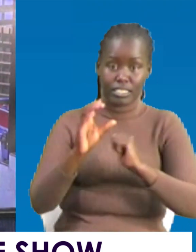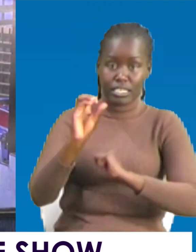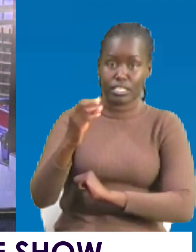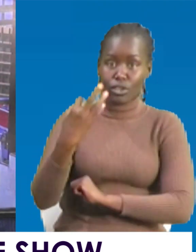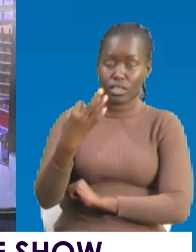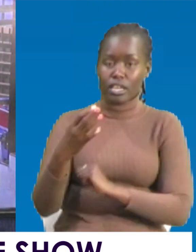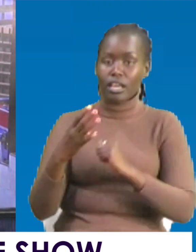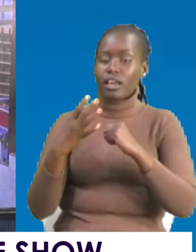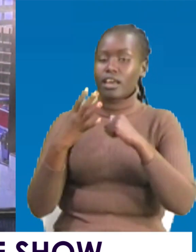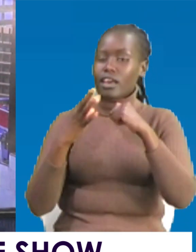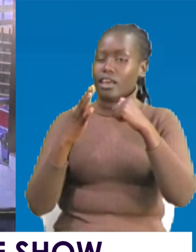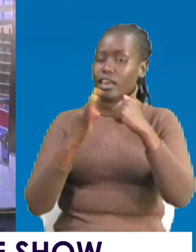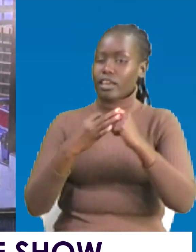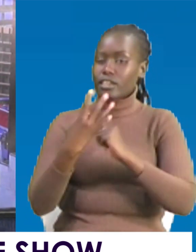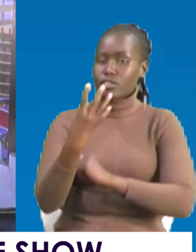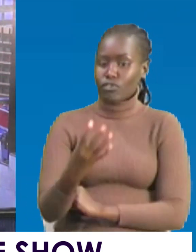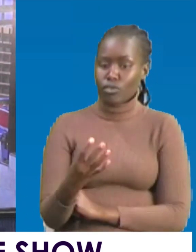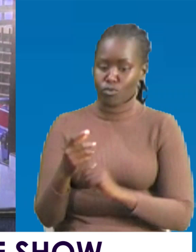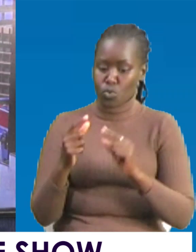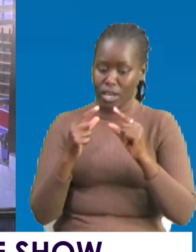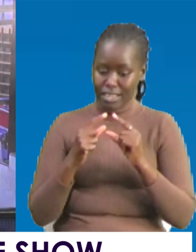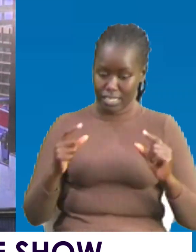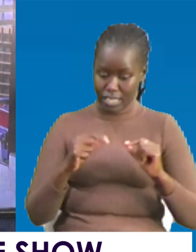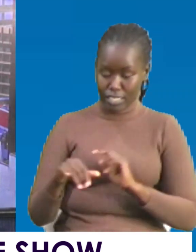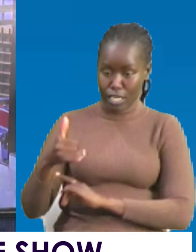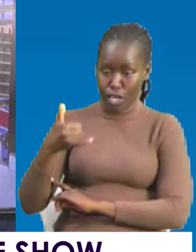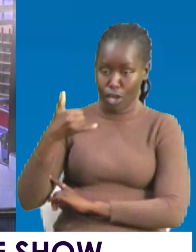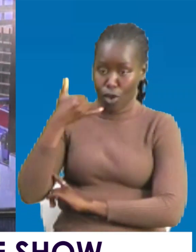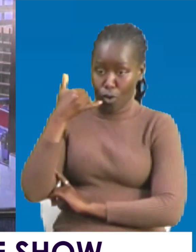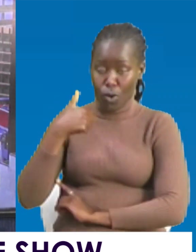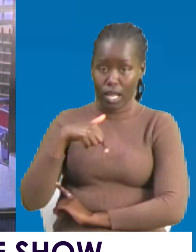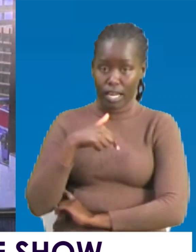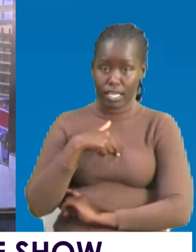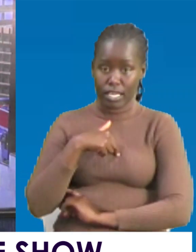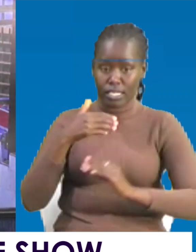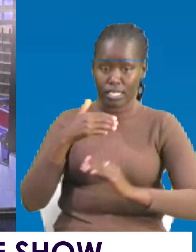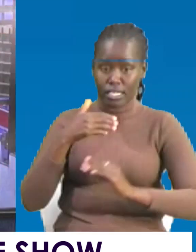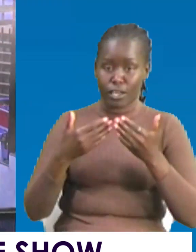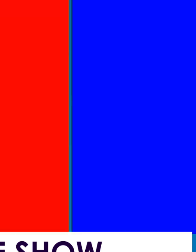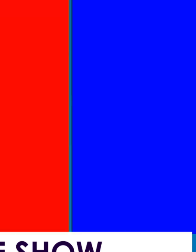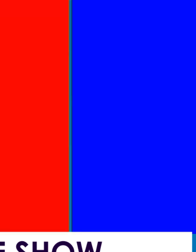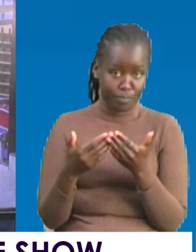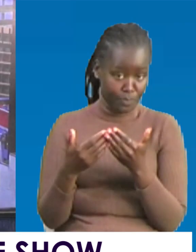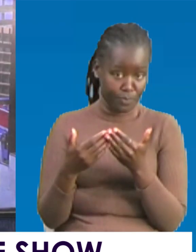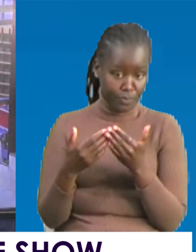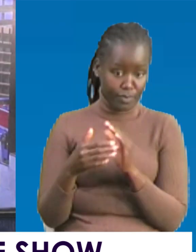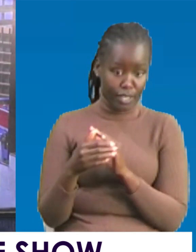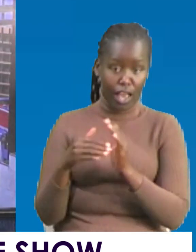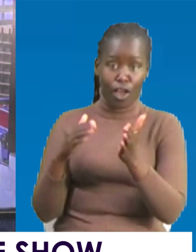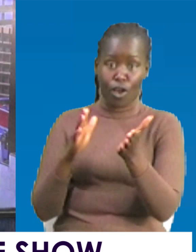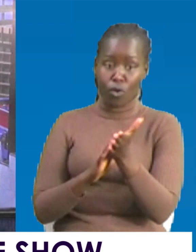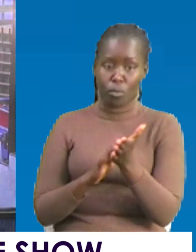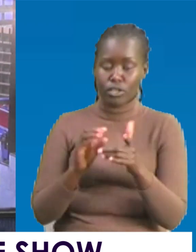980384. You can drop us a text, you can call us, give us a thumbs up or something, or you can get